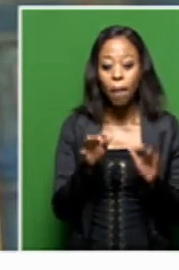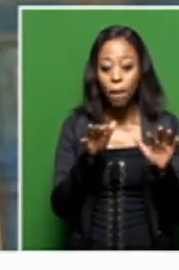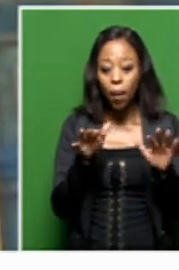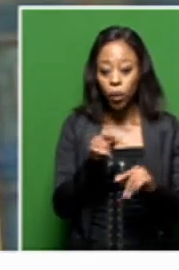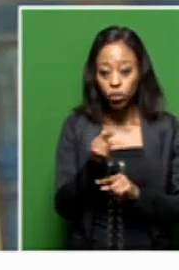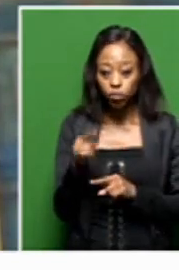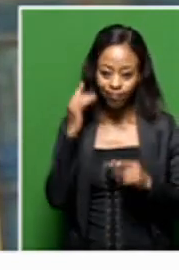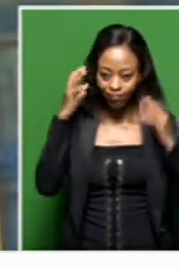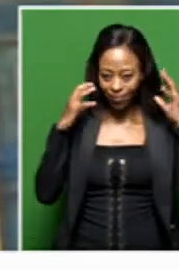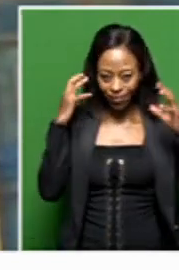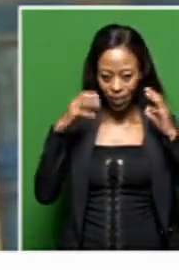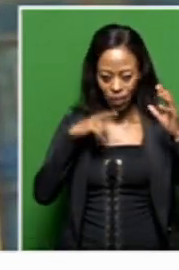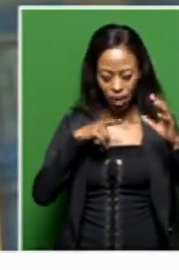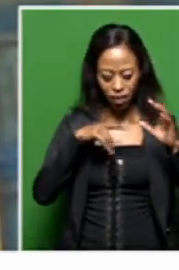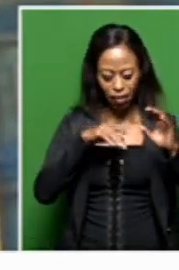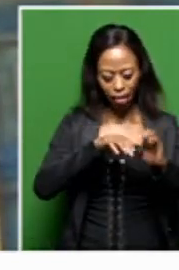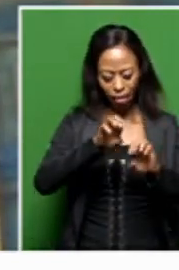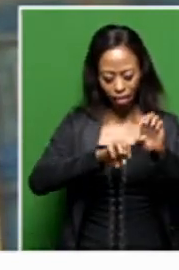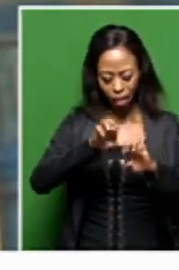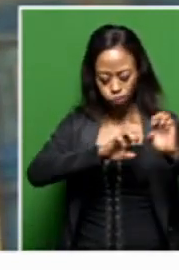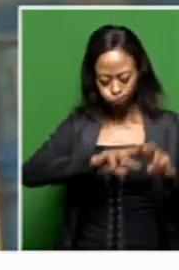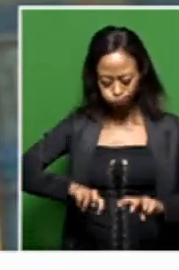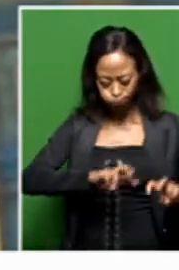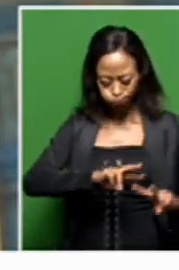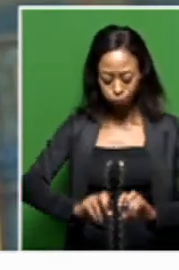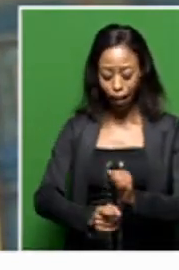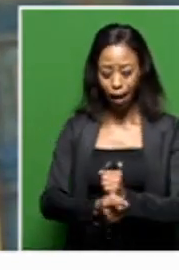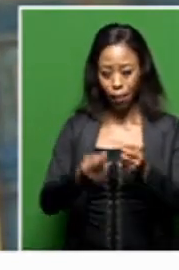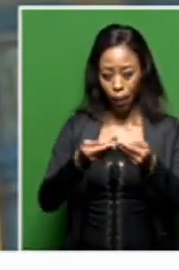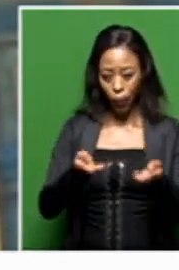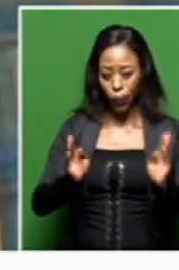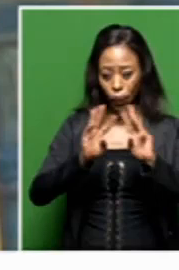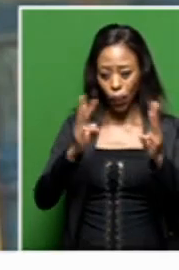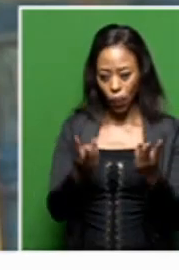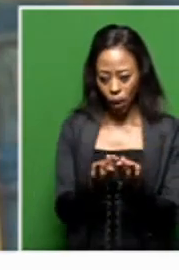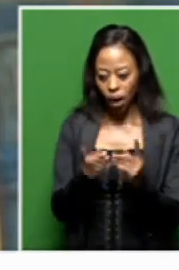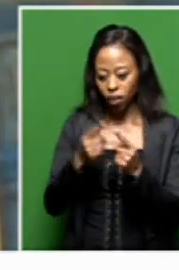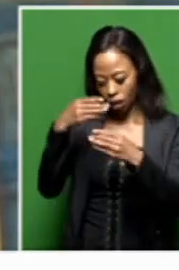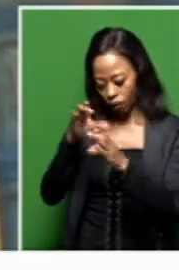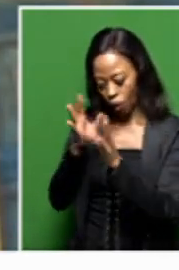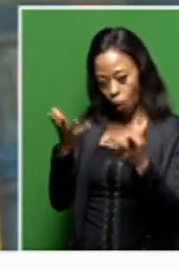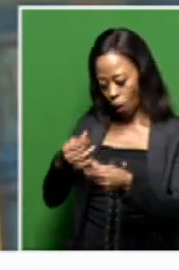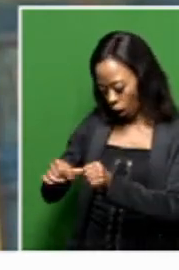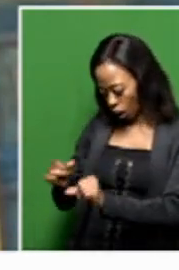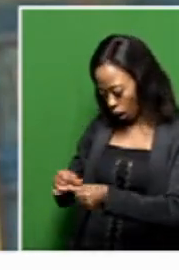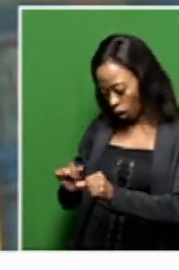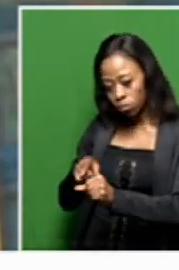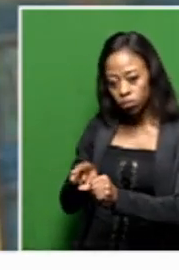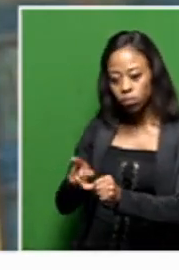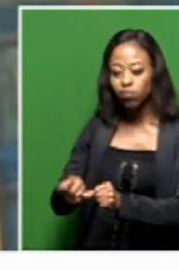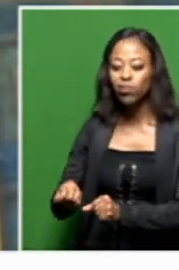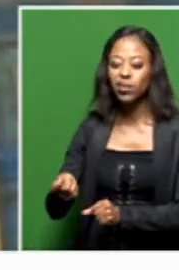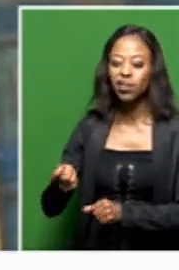that there are a lot of studies that are being done around the world. Most of them are laboratory-based studies, and they're small numbers